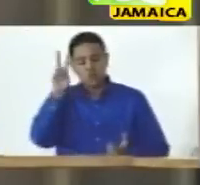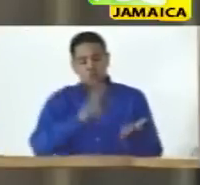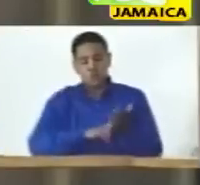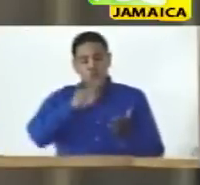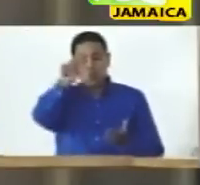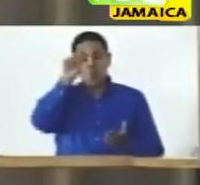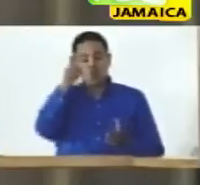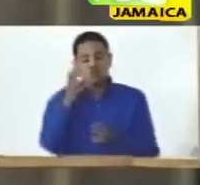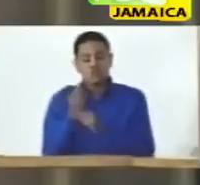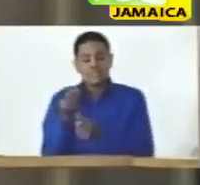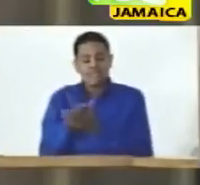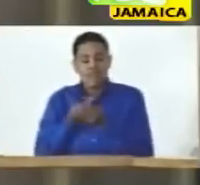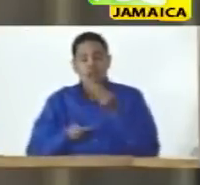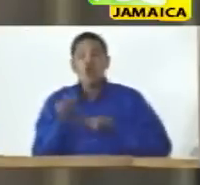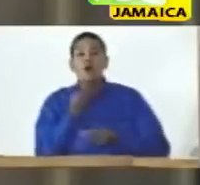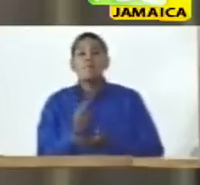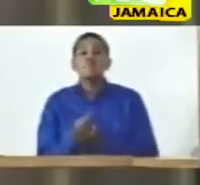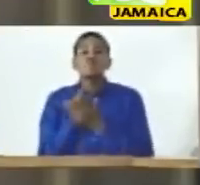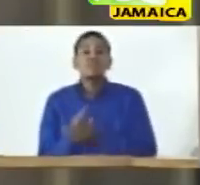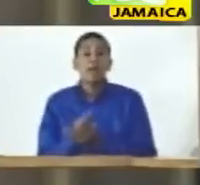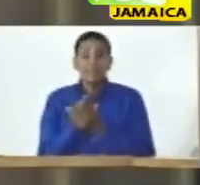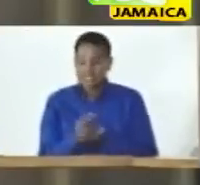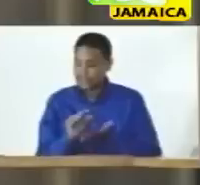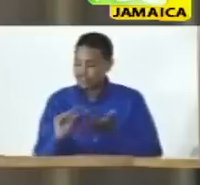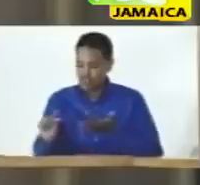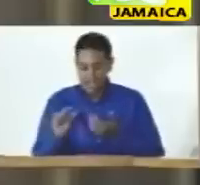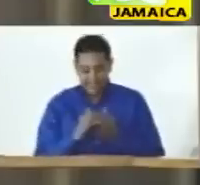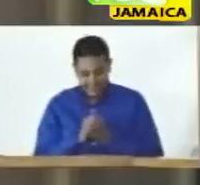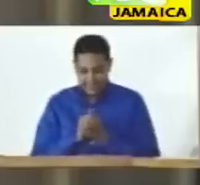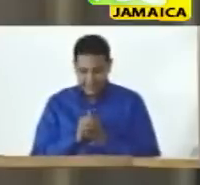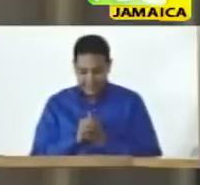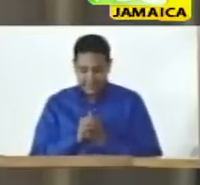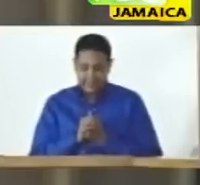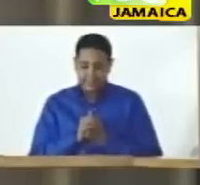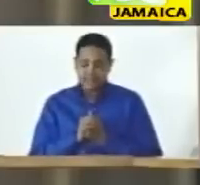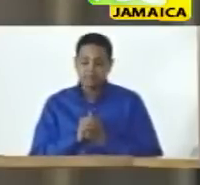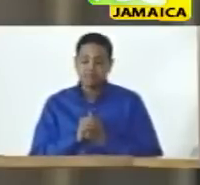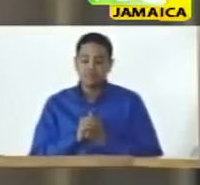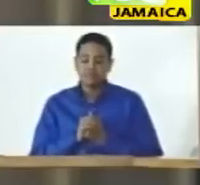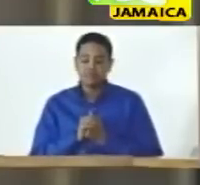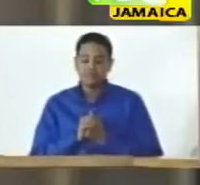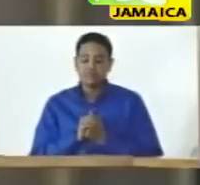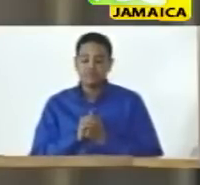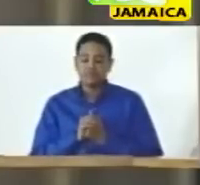received economic and rehabilitation grants.